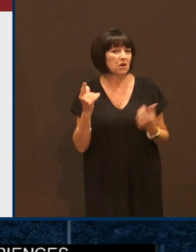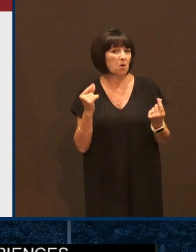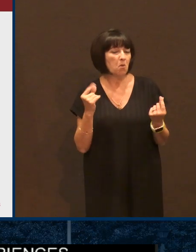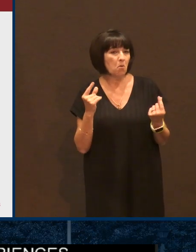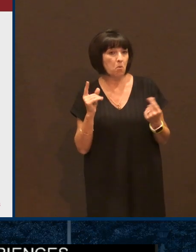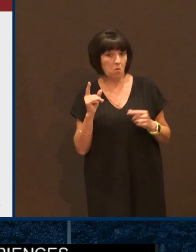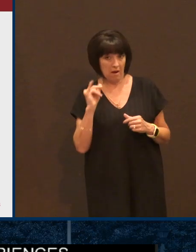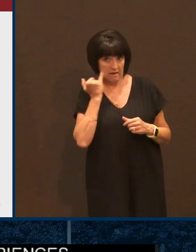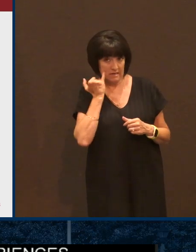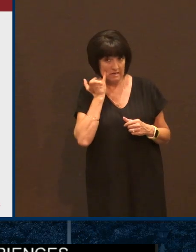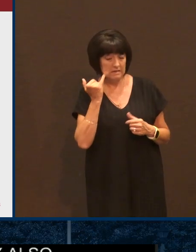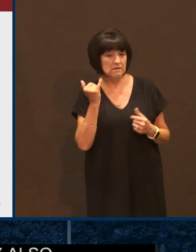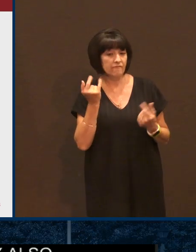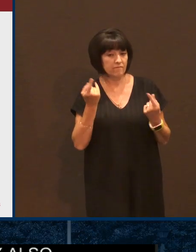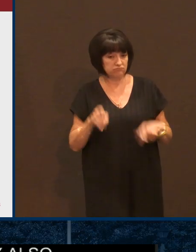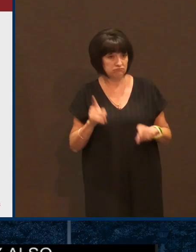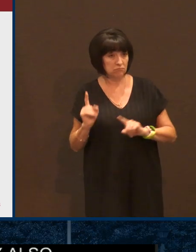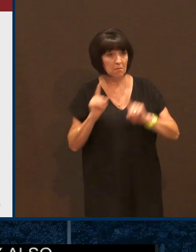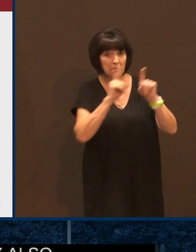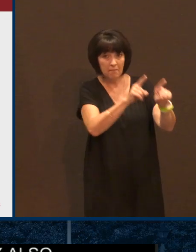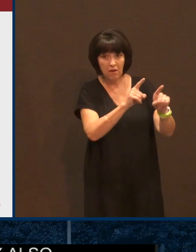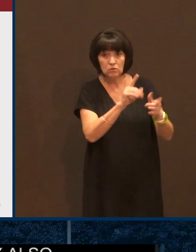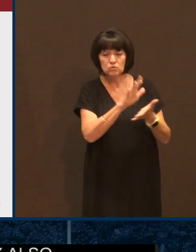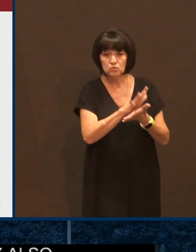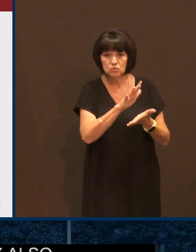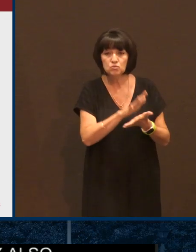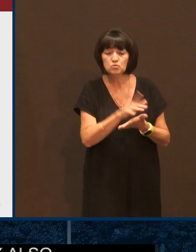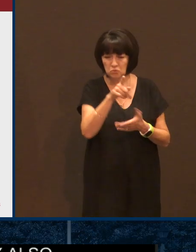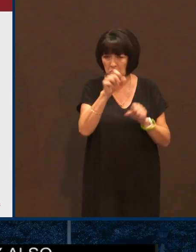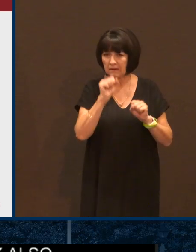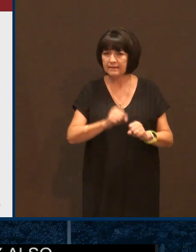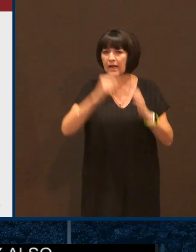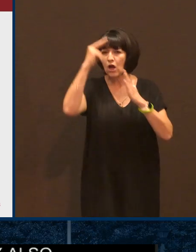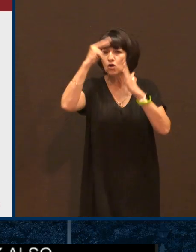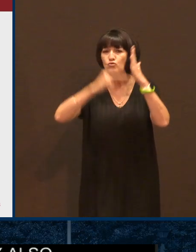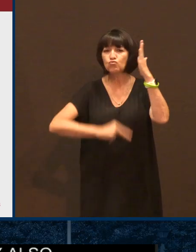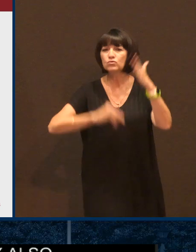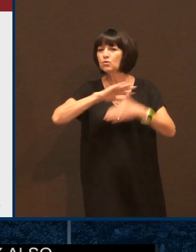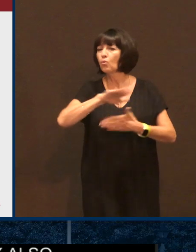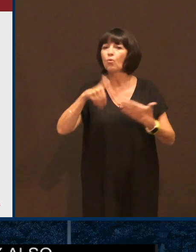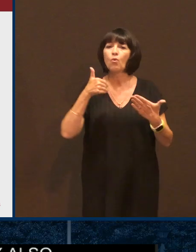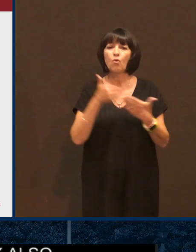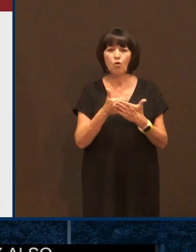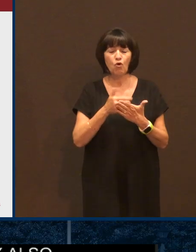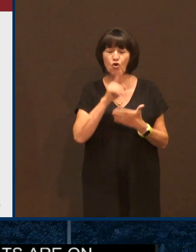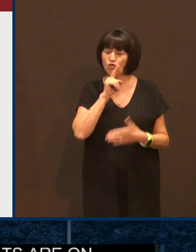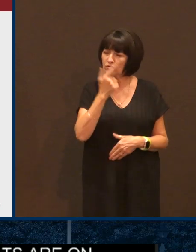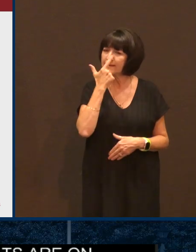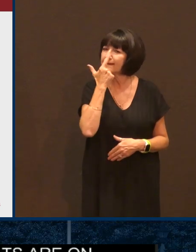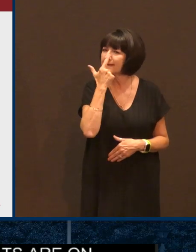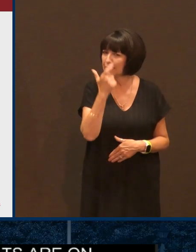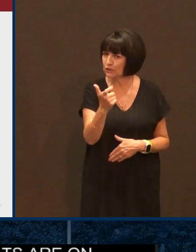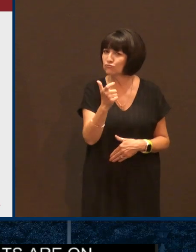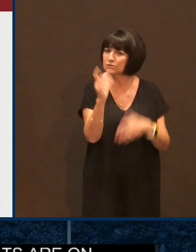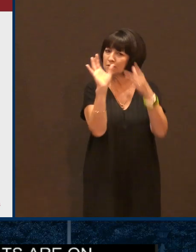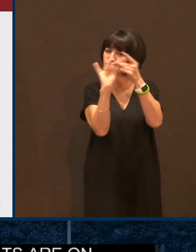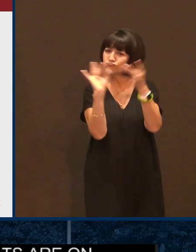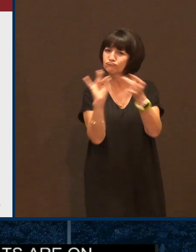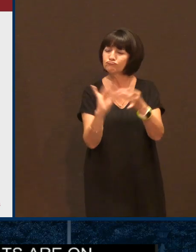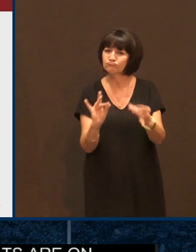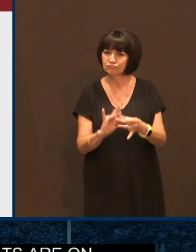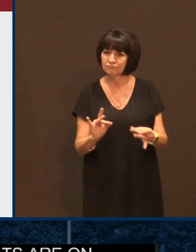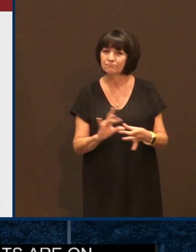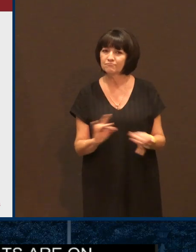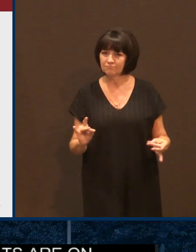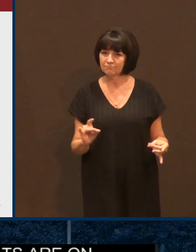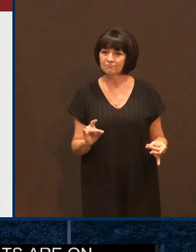are on our website. You can read the entire document, and it really is quite interesting, particularly when you think that we